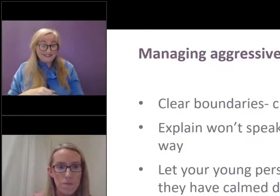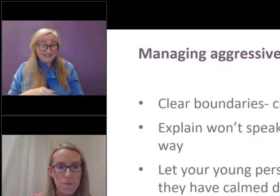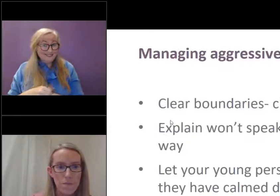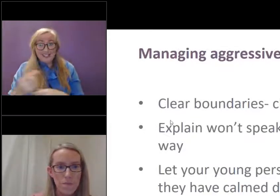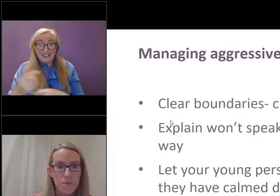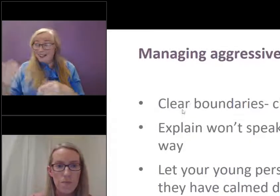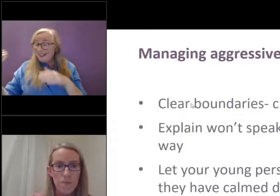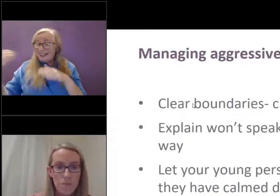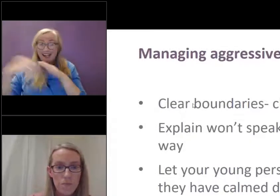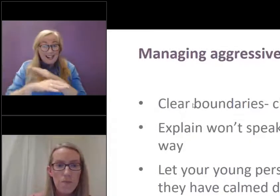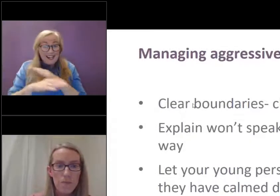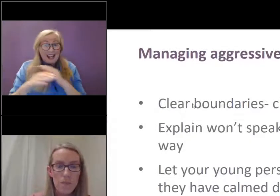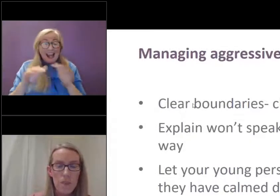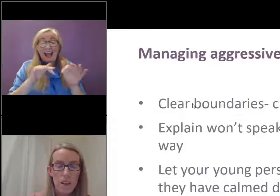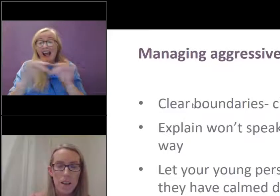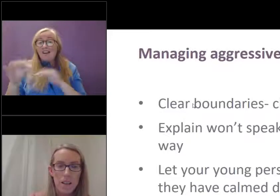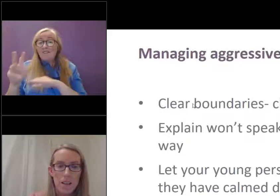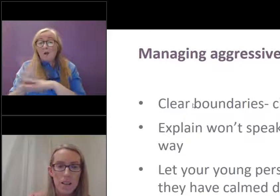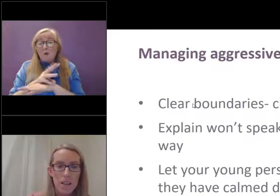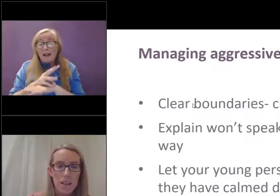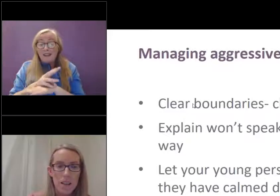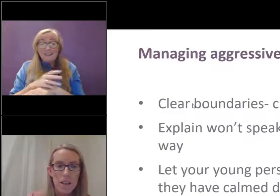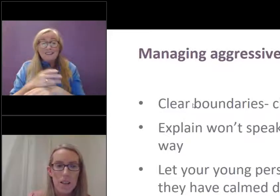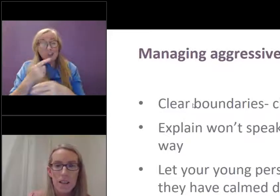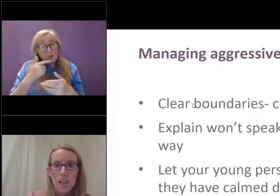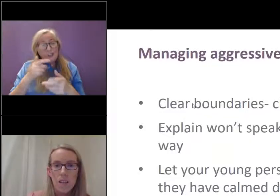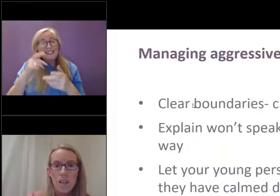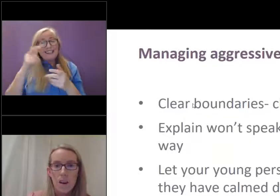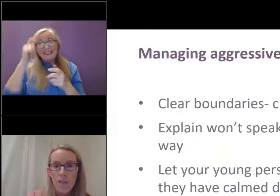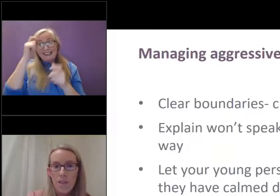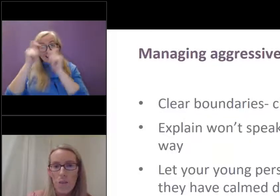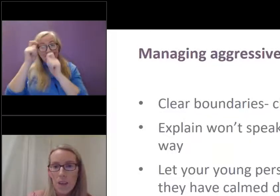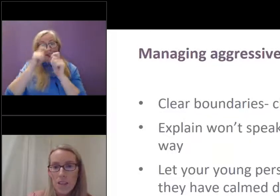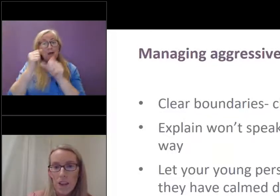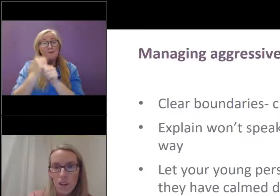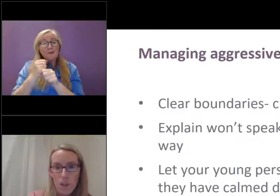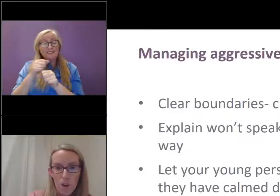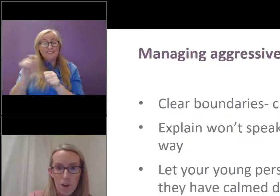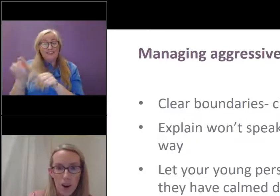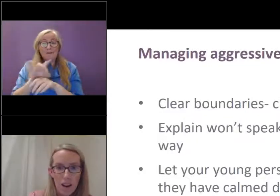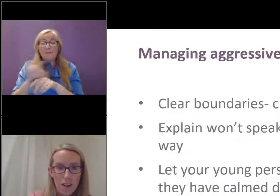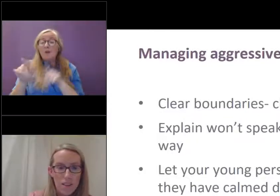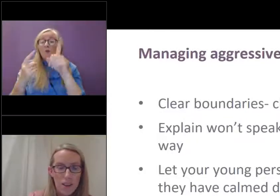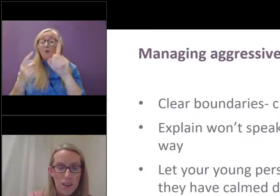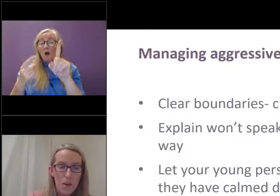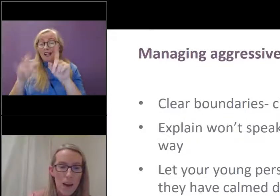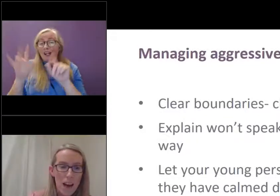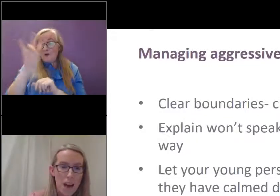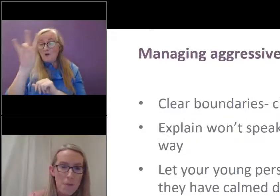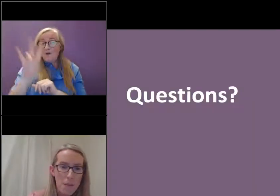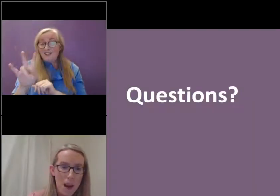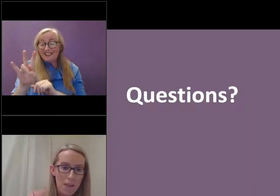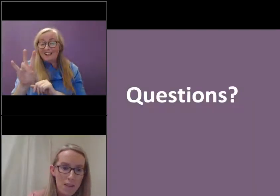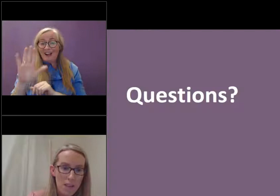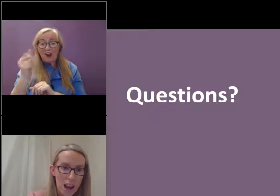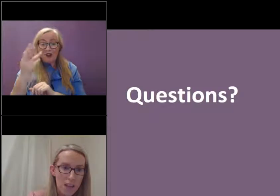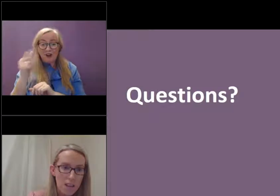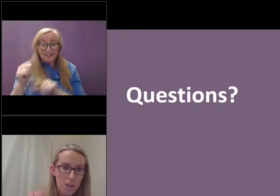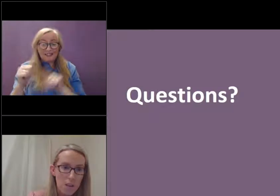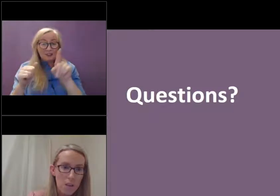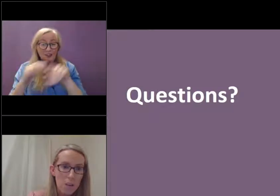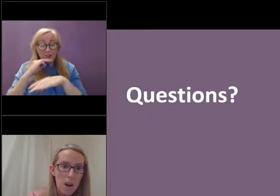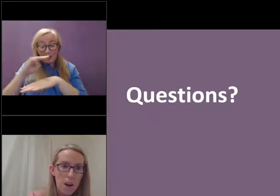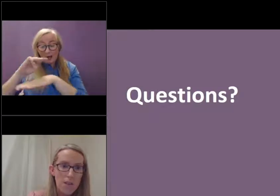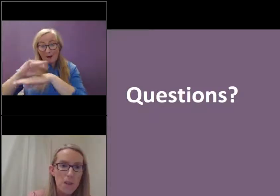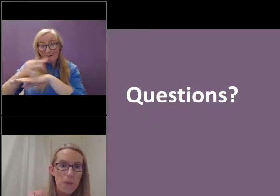after a bit of time that they need support with. So I have a question here for you, Laura. So a parent just